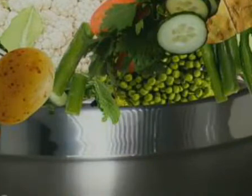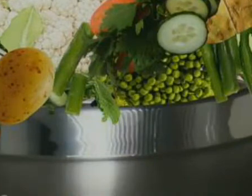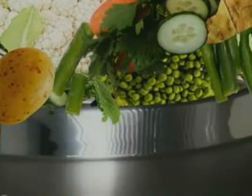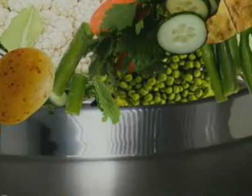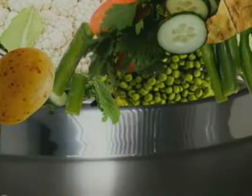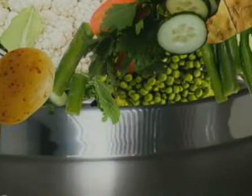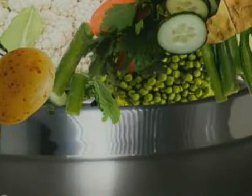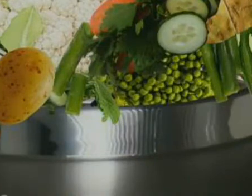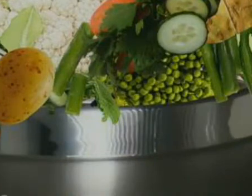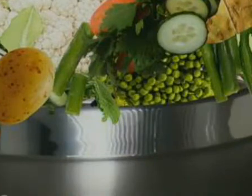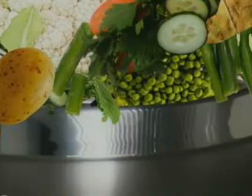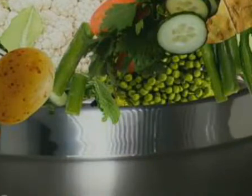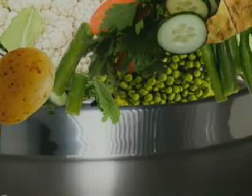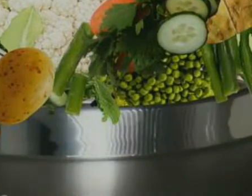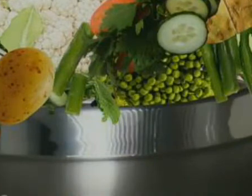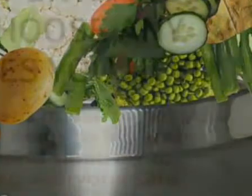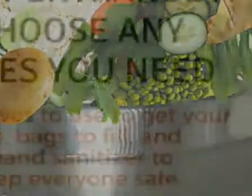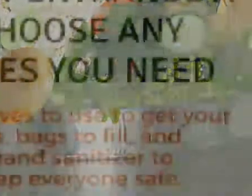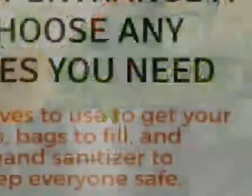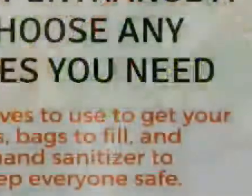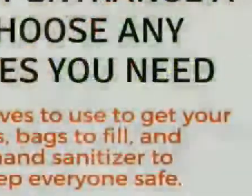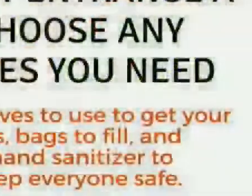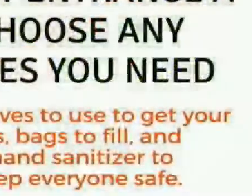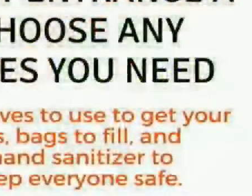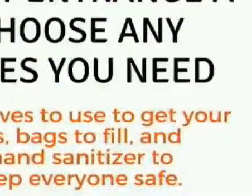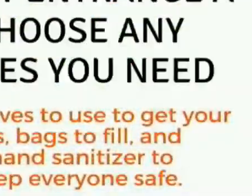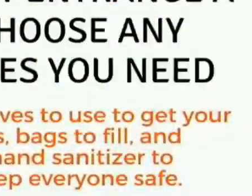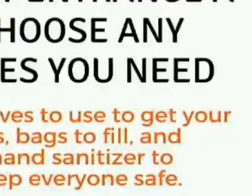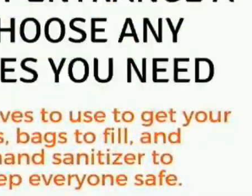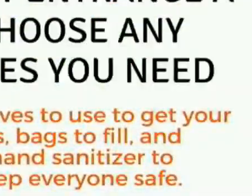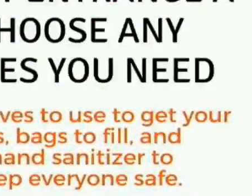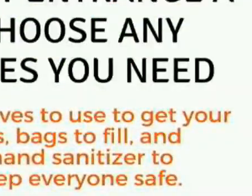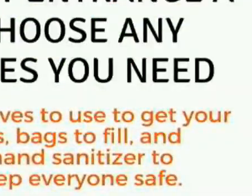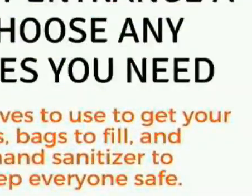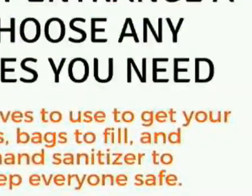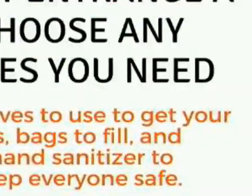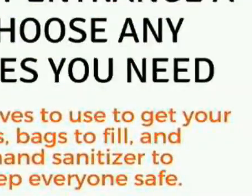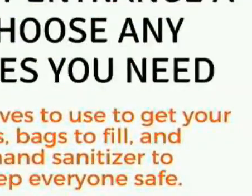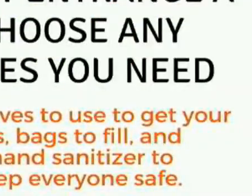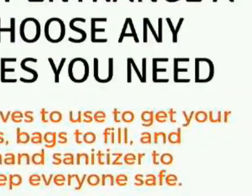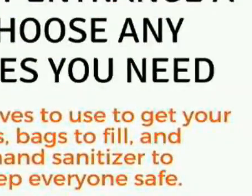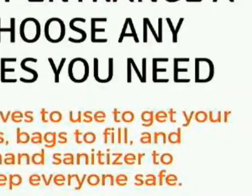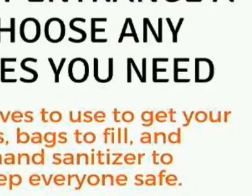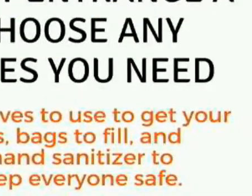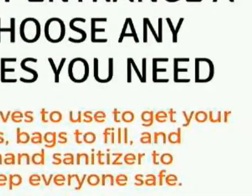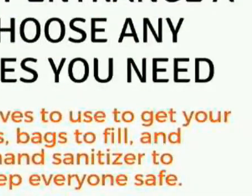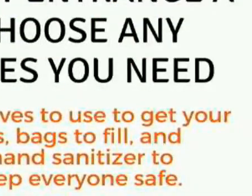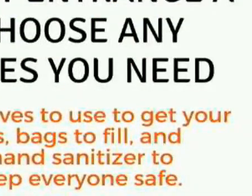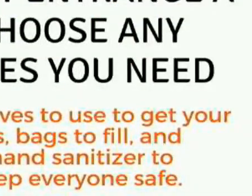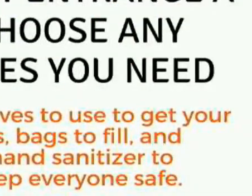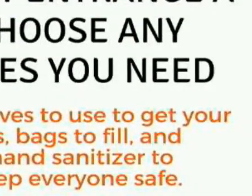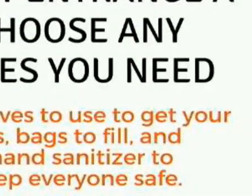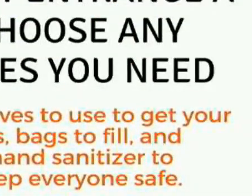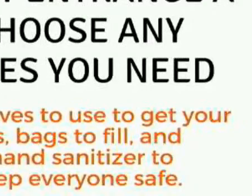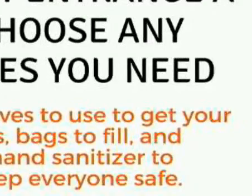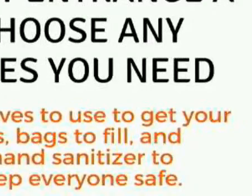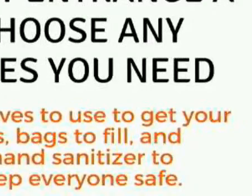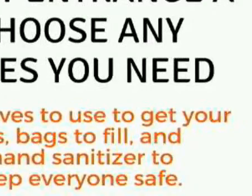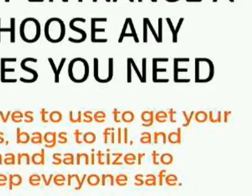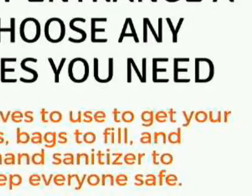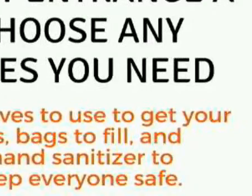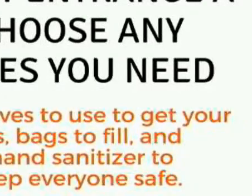can tell you why you're going to love it here. Let's start with correspondents Jack and Emma. Thanks, Violet. Kids of